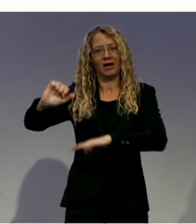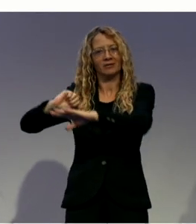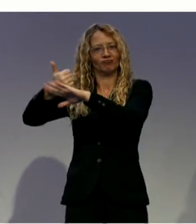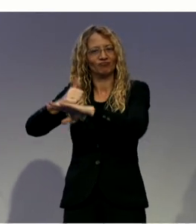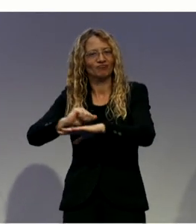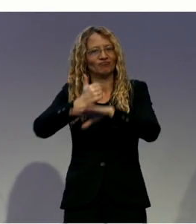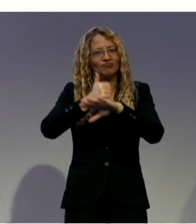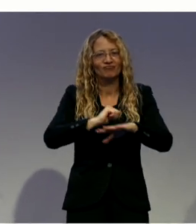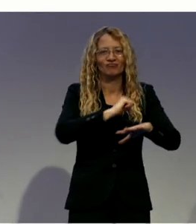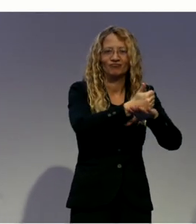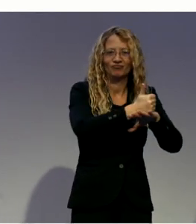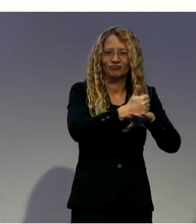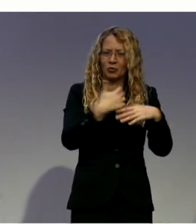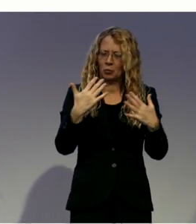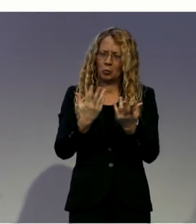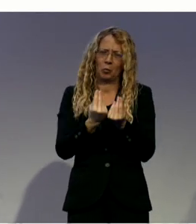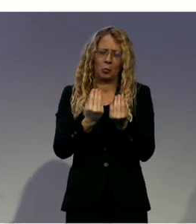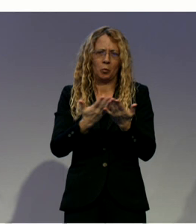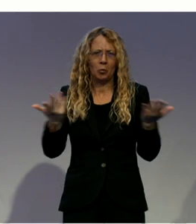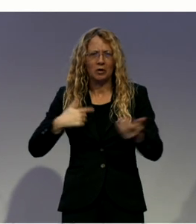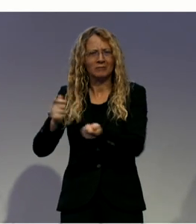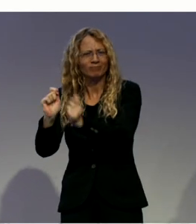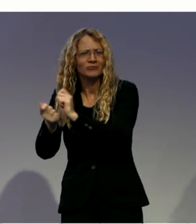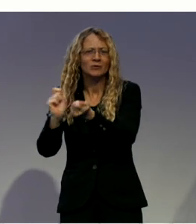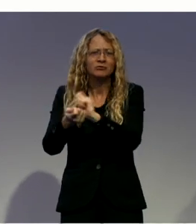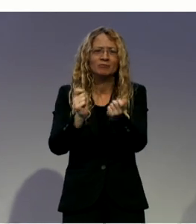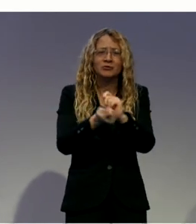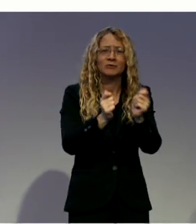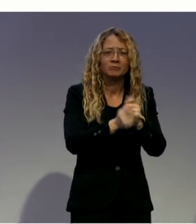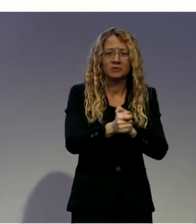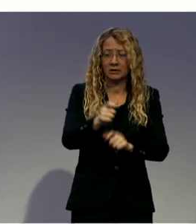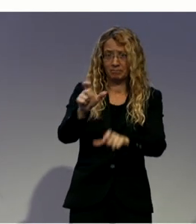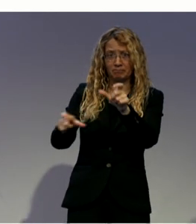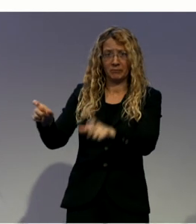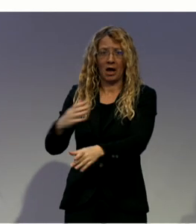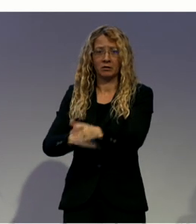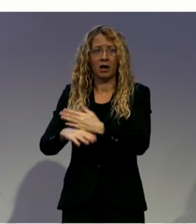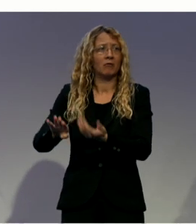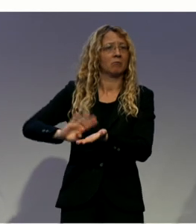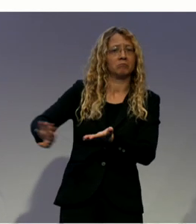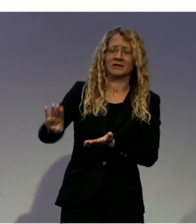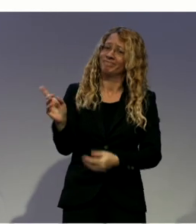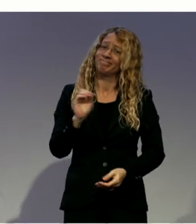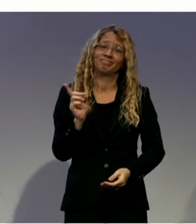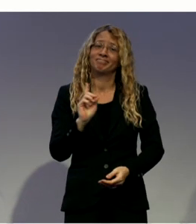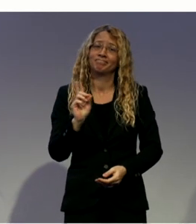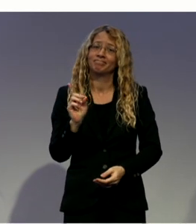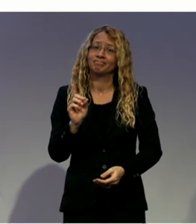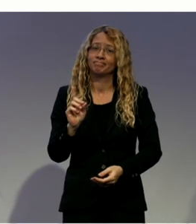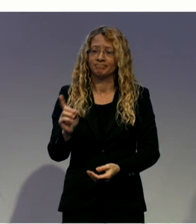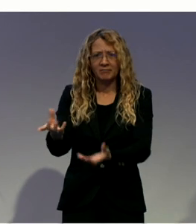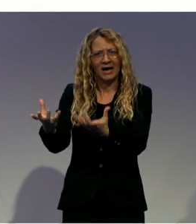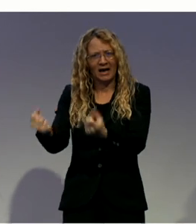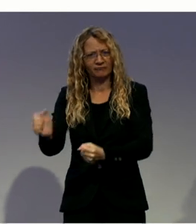Egyptian mentality towards people with disability, that those people are here, those people are exist, and those people have rights and duties. And also changing